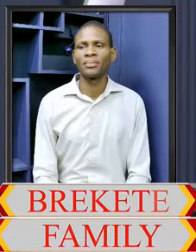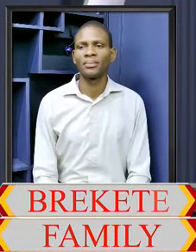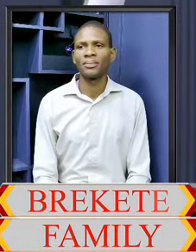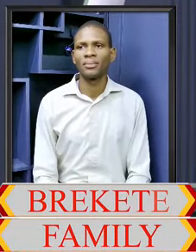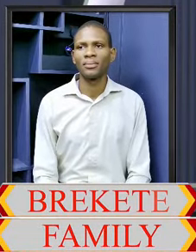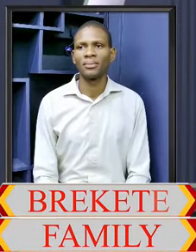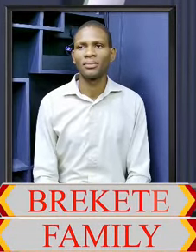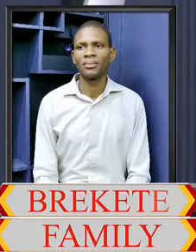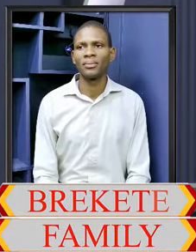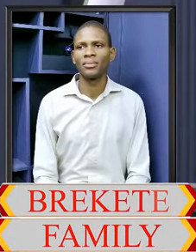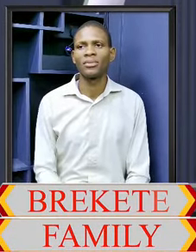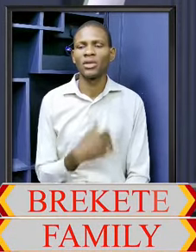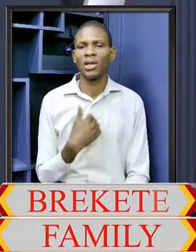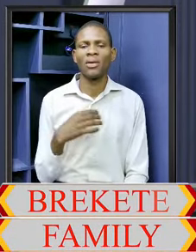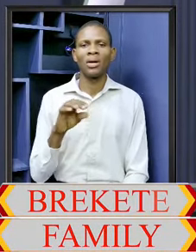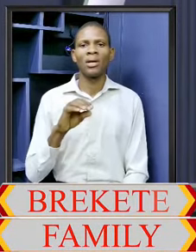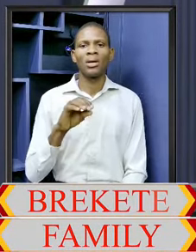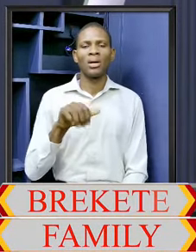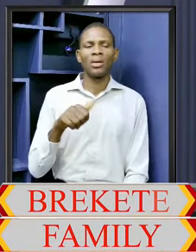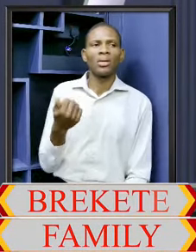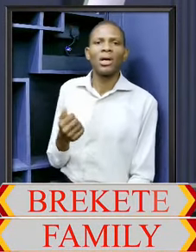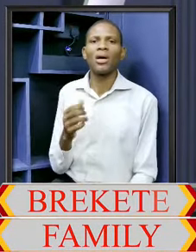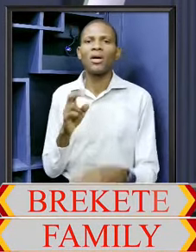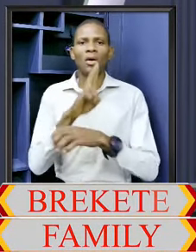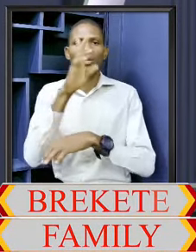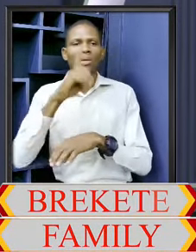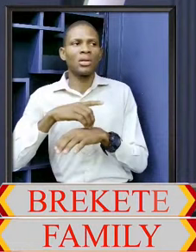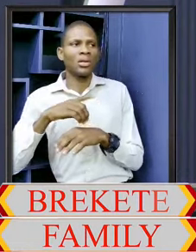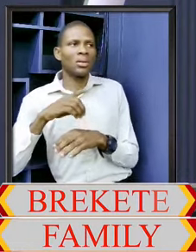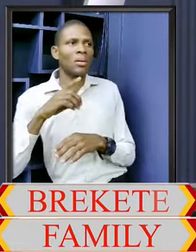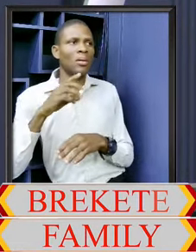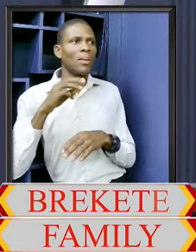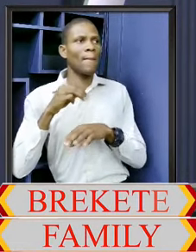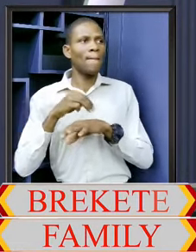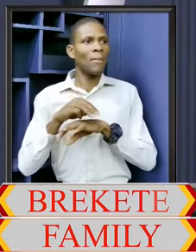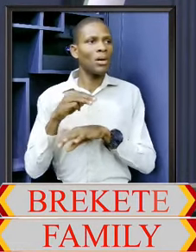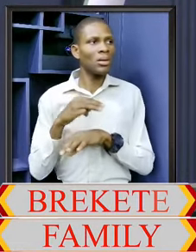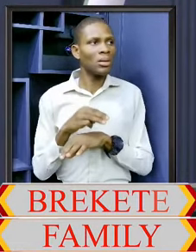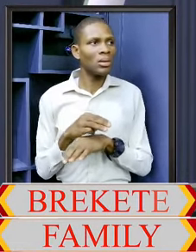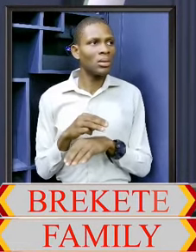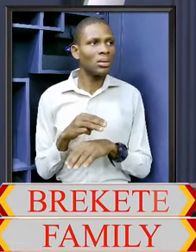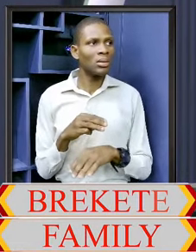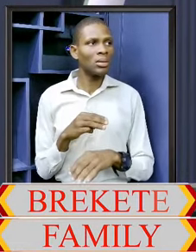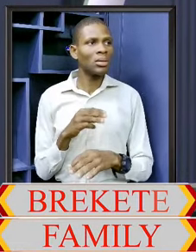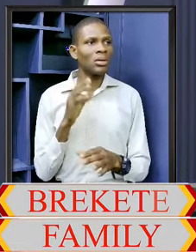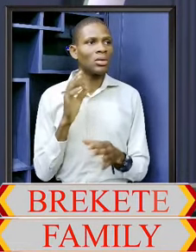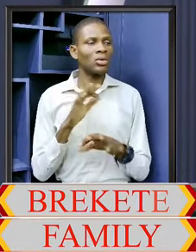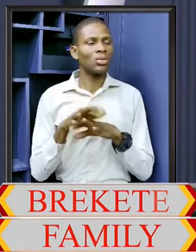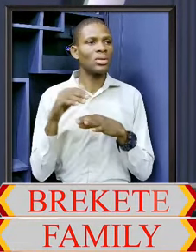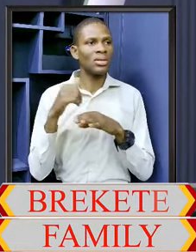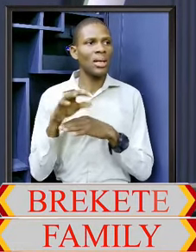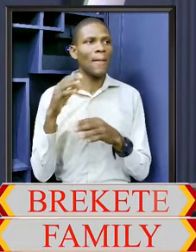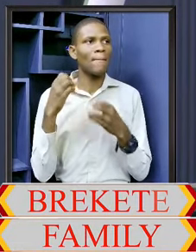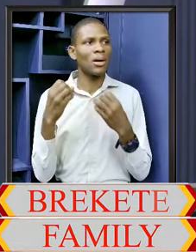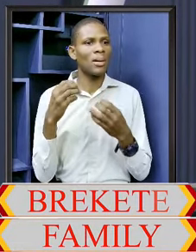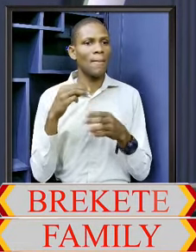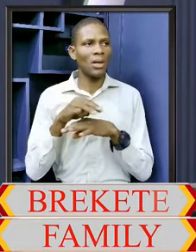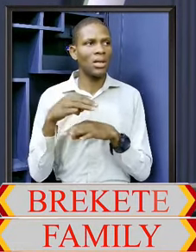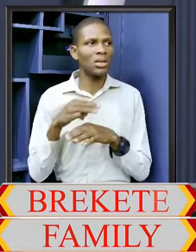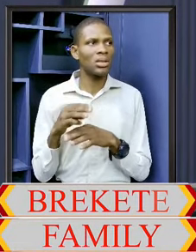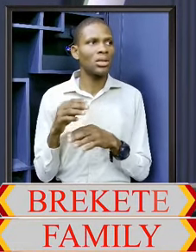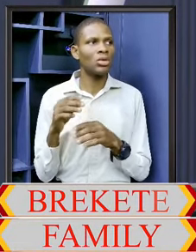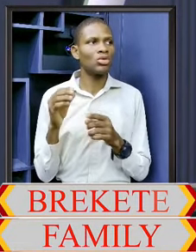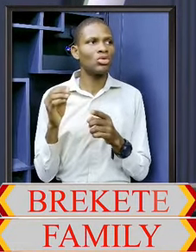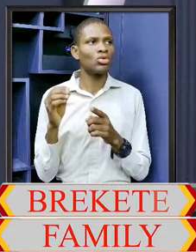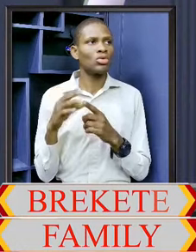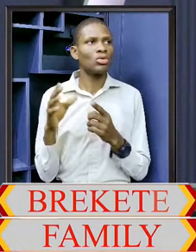Okay, we get another update. Matthew yes, Ajala, no, they send message too many times. If you the same message, they send them